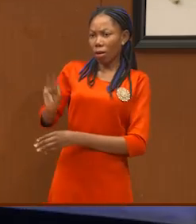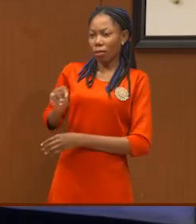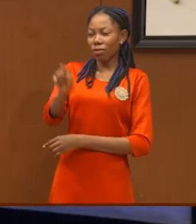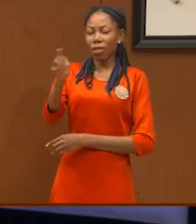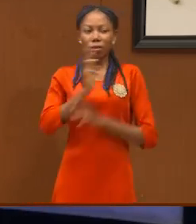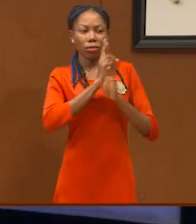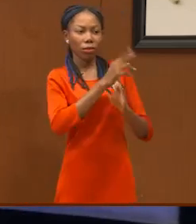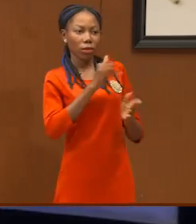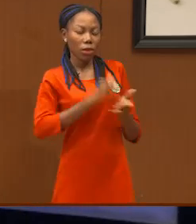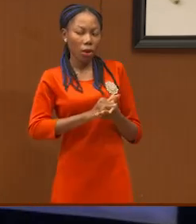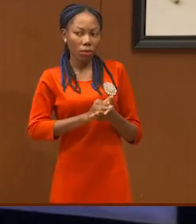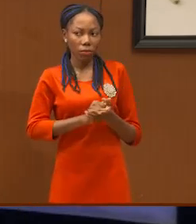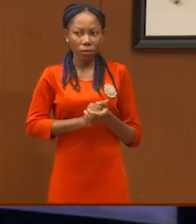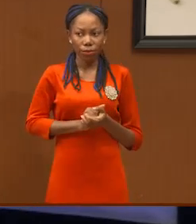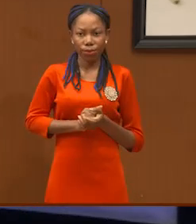Actually,